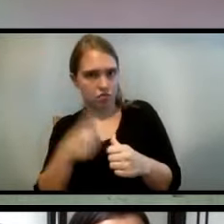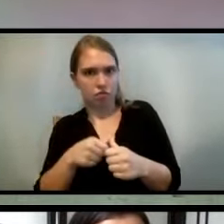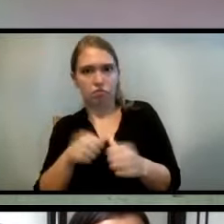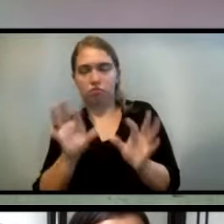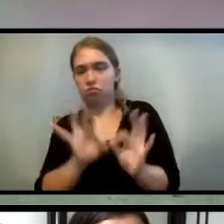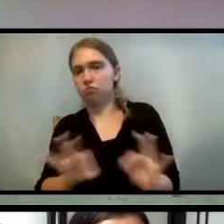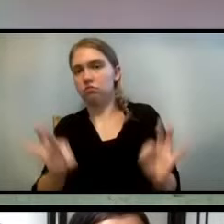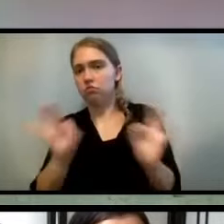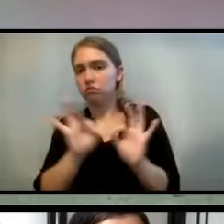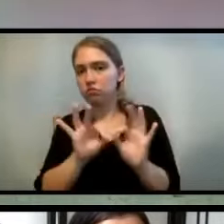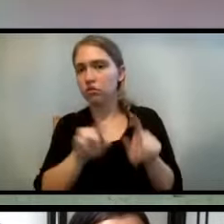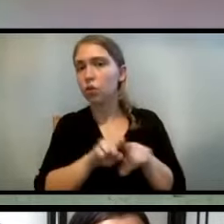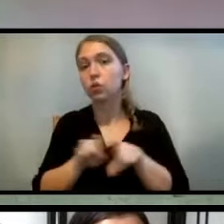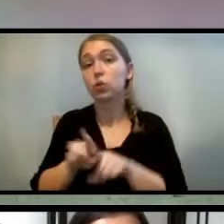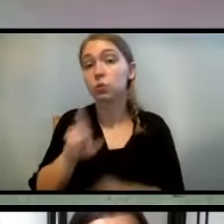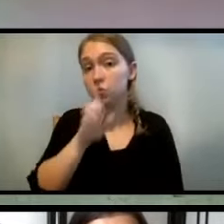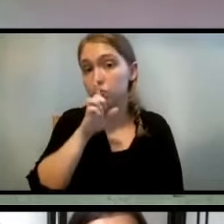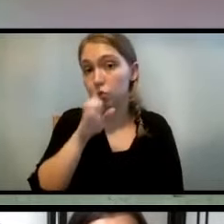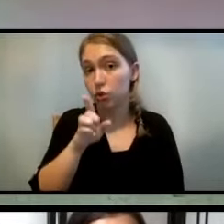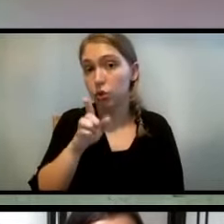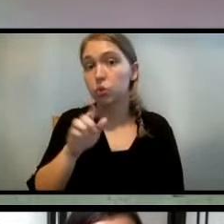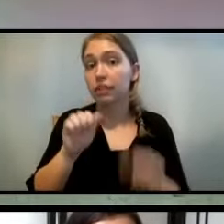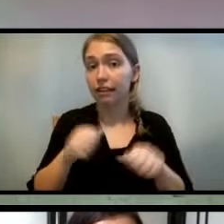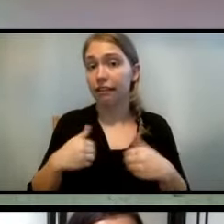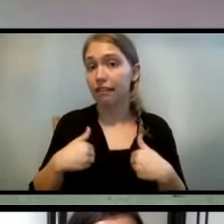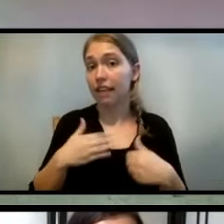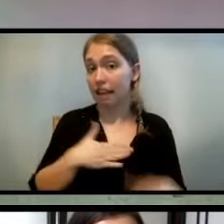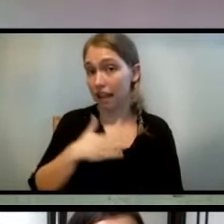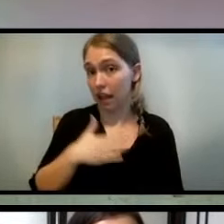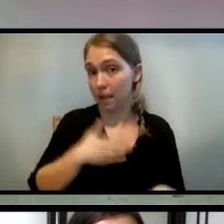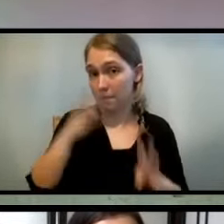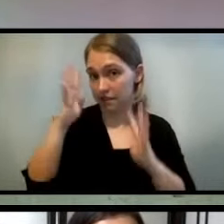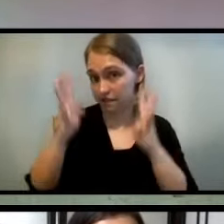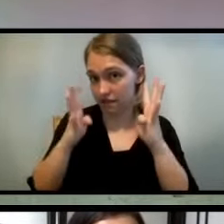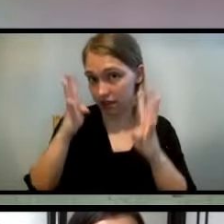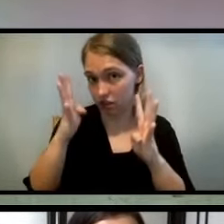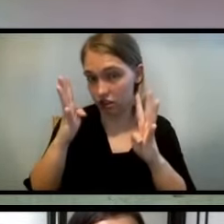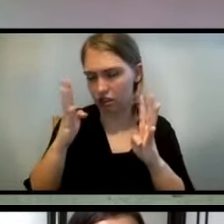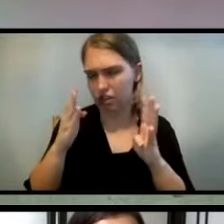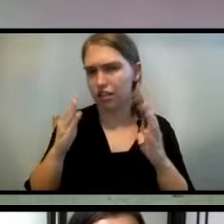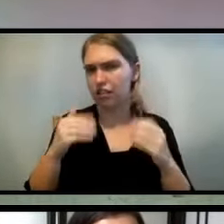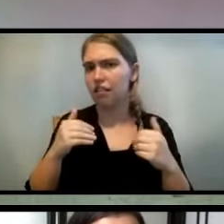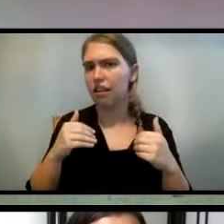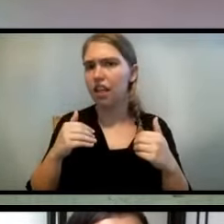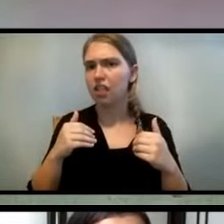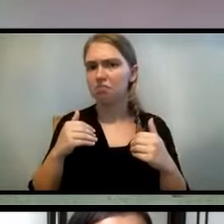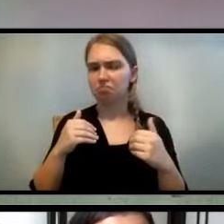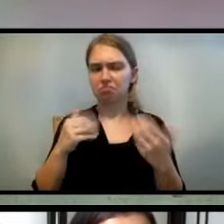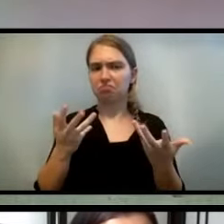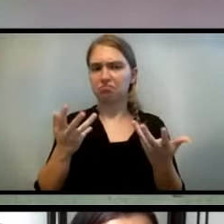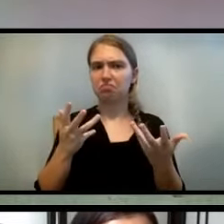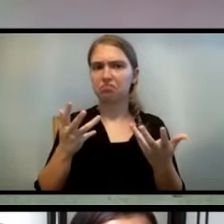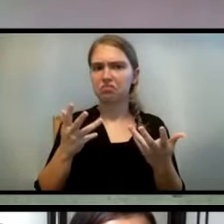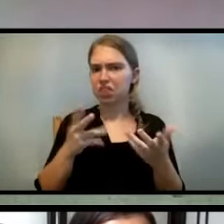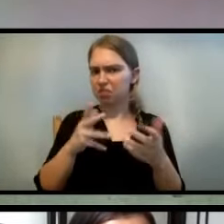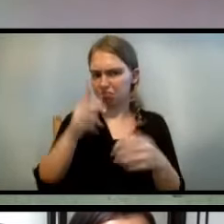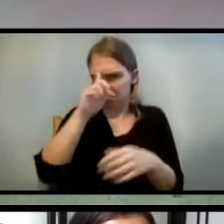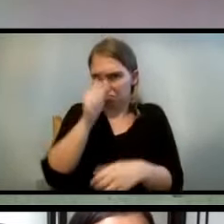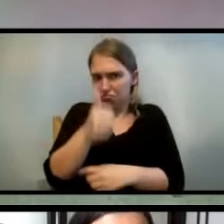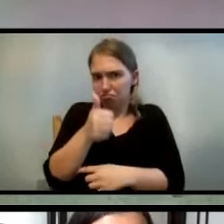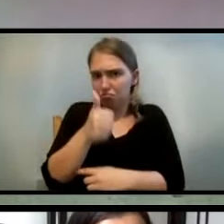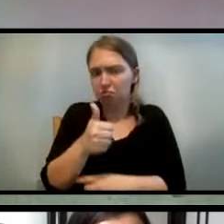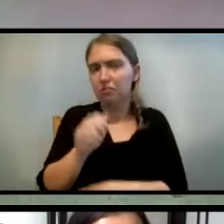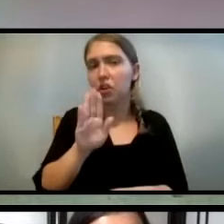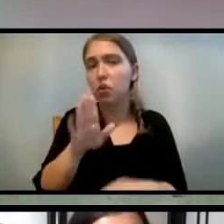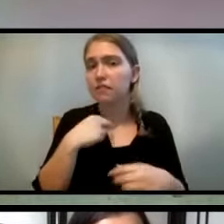true that sometimes we can have happy fiction that is hopeful. There's room for all kinds, but it's important. Your voice is